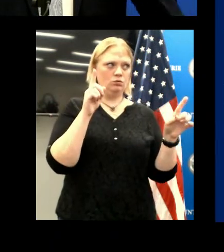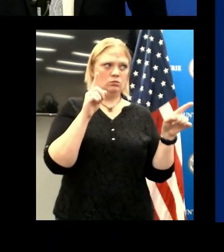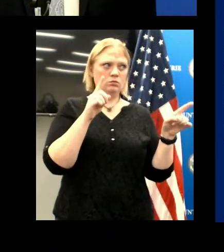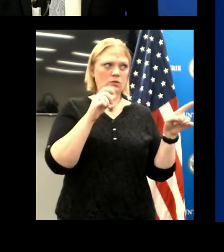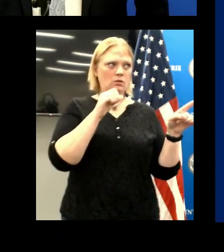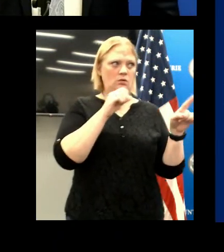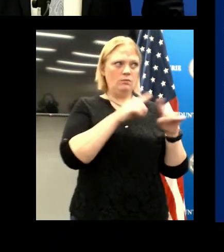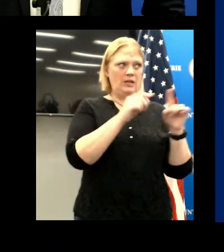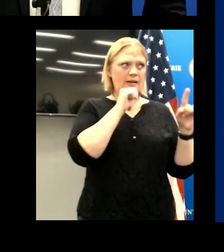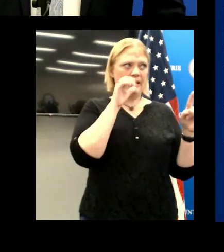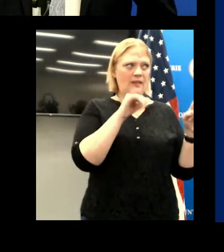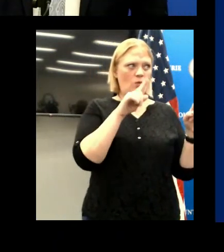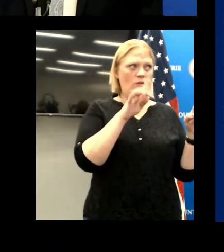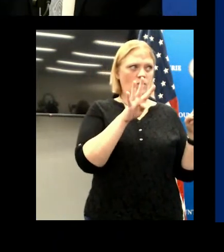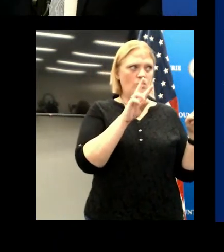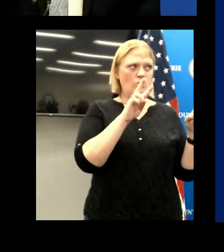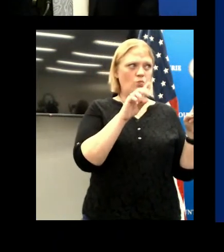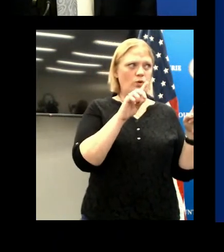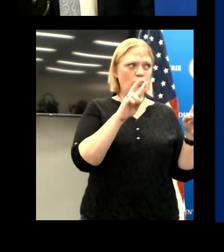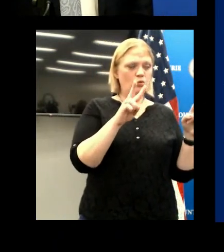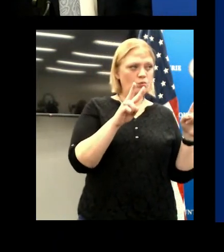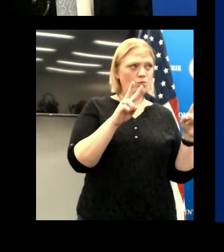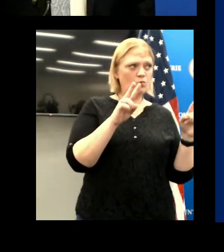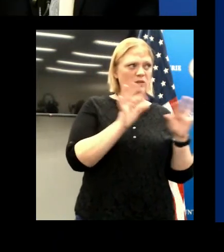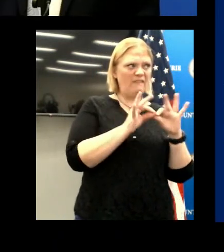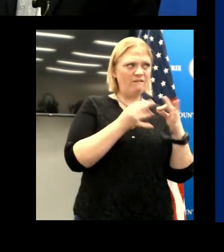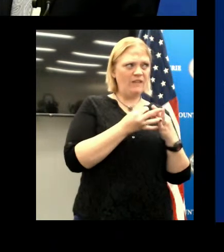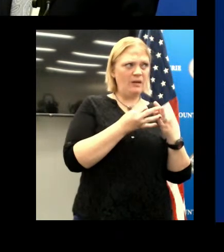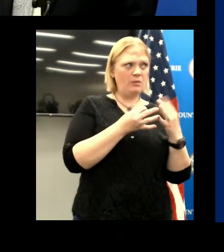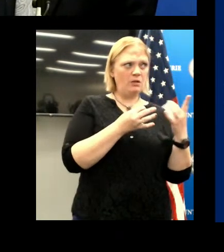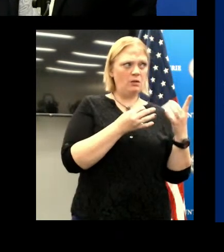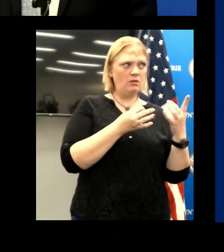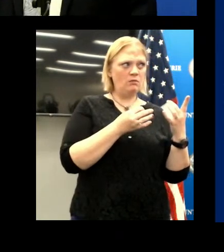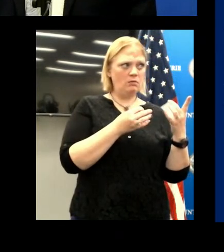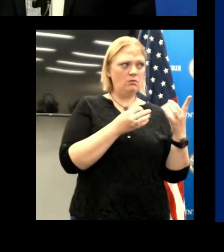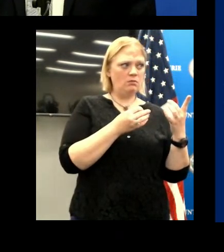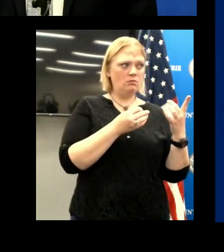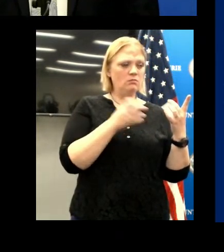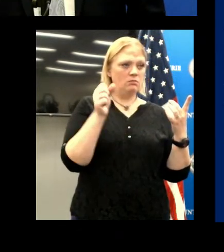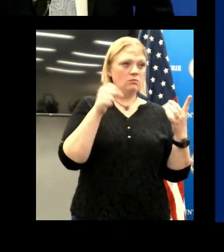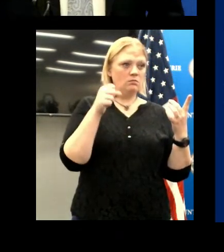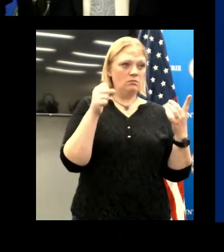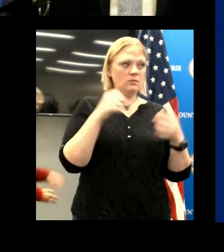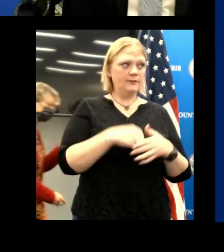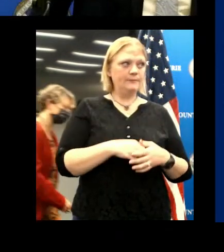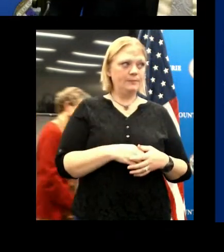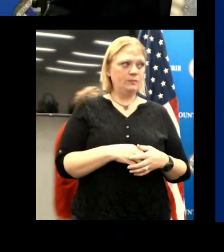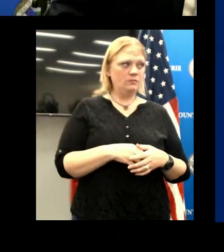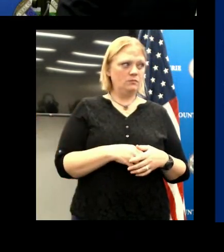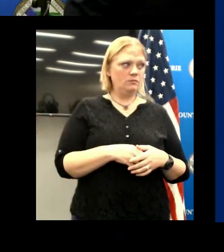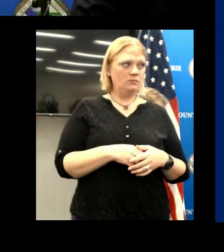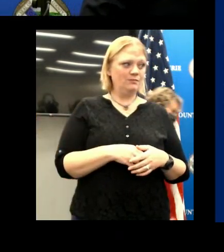at 1.212. It seems like it's family related or some sort of interrelations. Yeah. Right, yeah, it's,